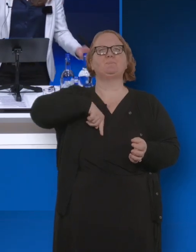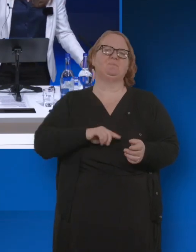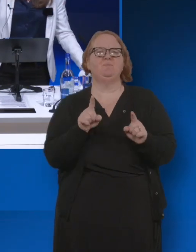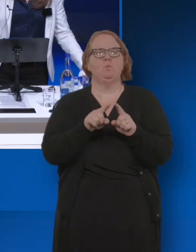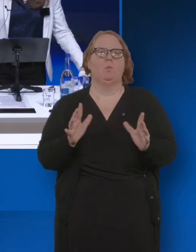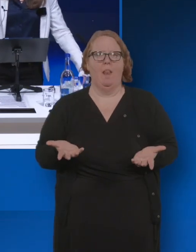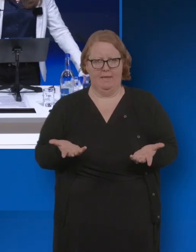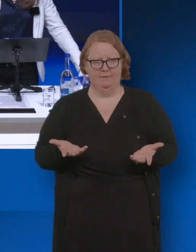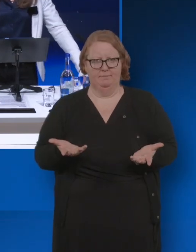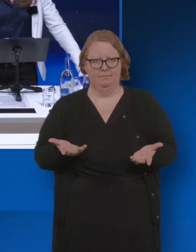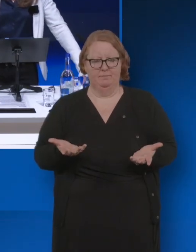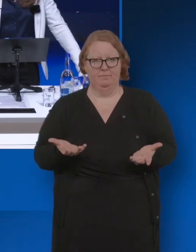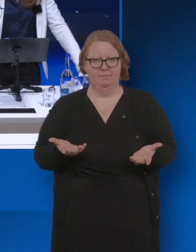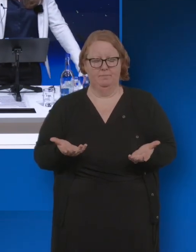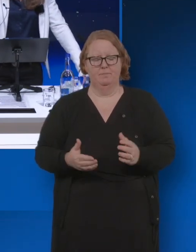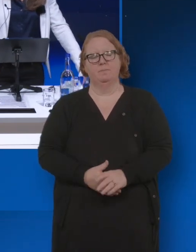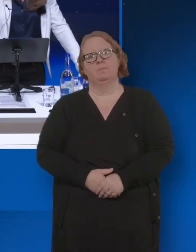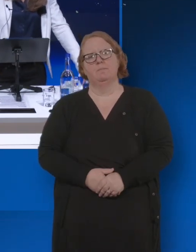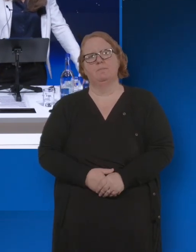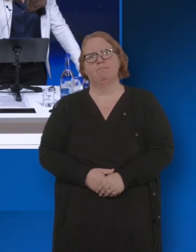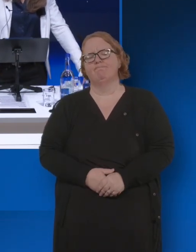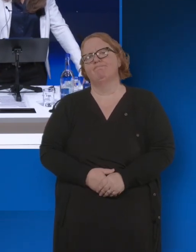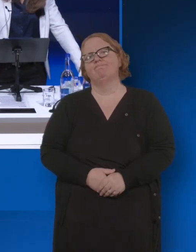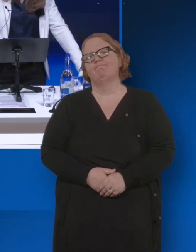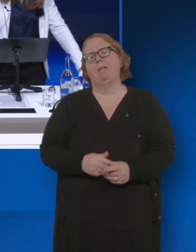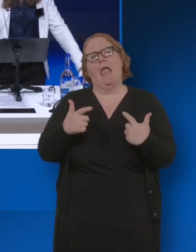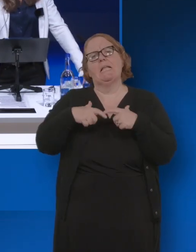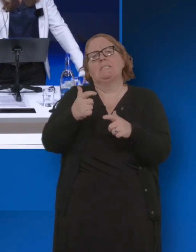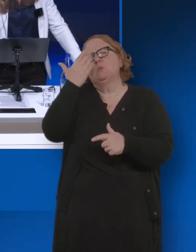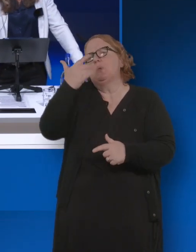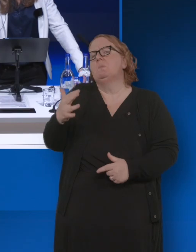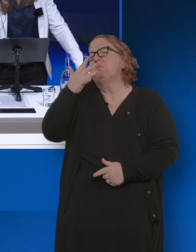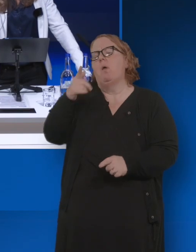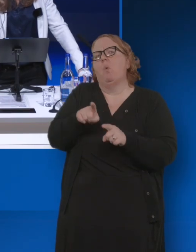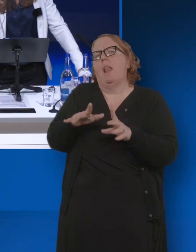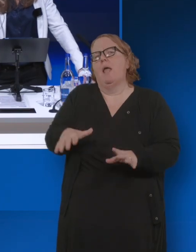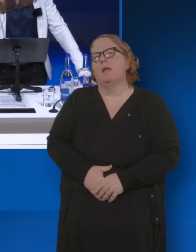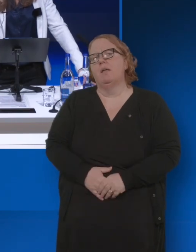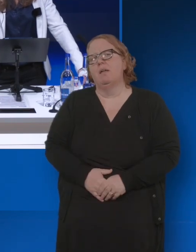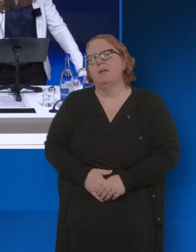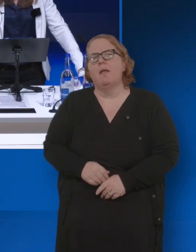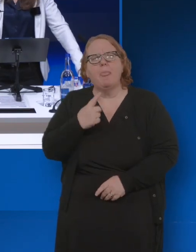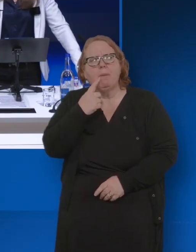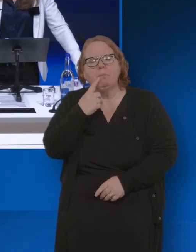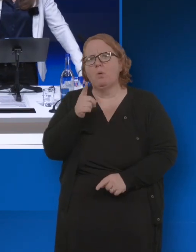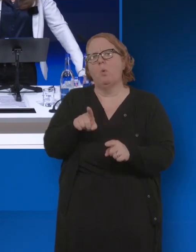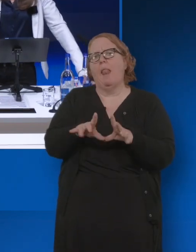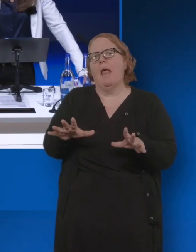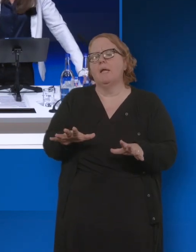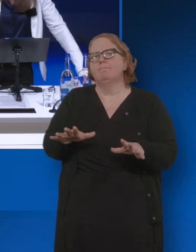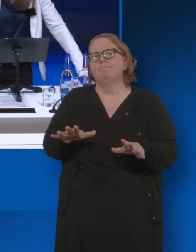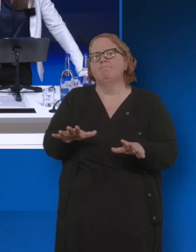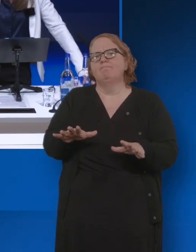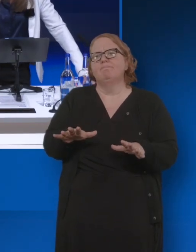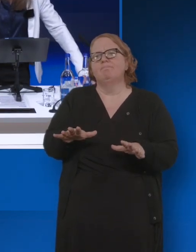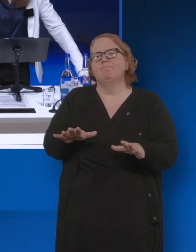drink the coffee and digest it. But that actually wouldn't get me any closer to the smell of coffee. It wouldn't get me any closer to the